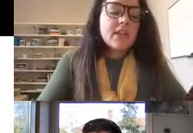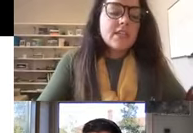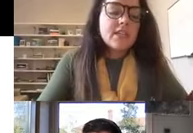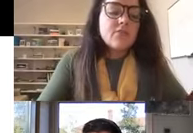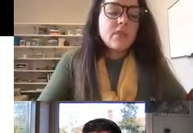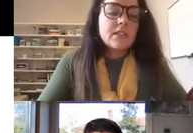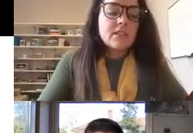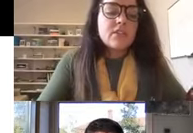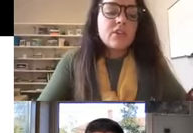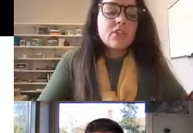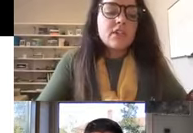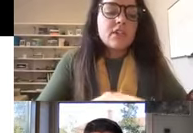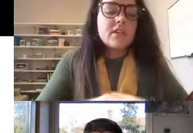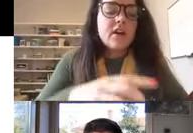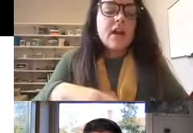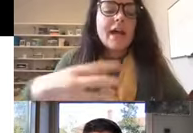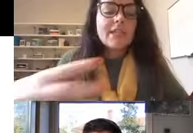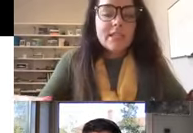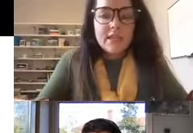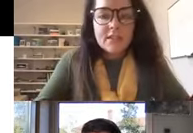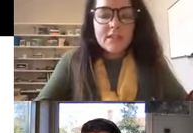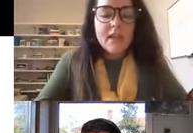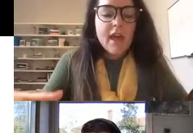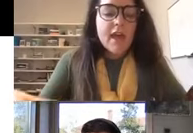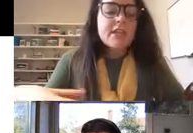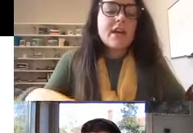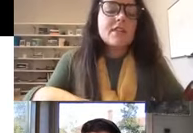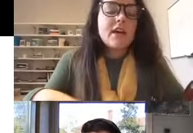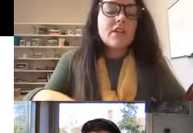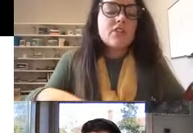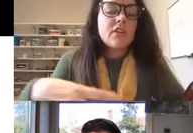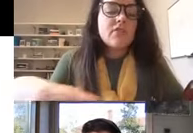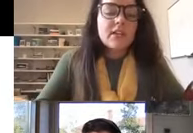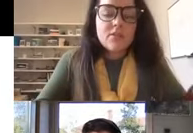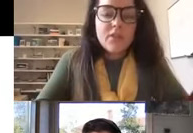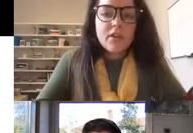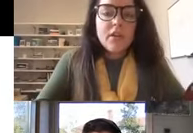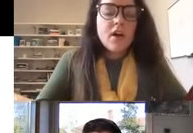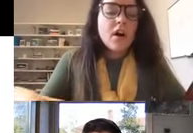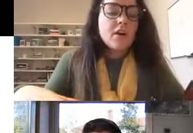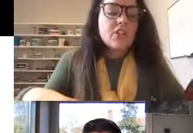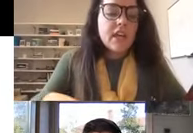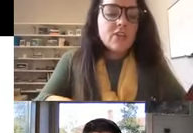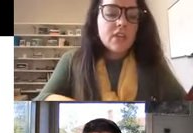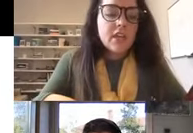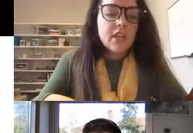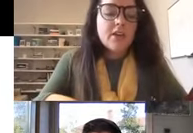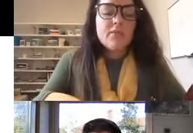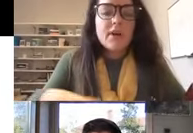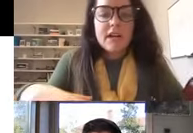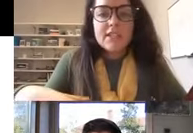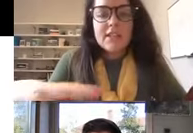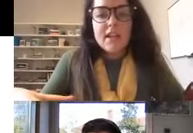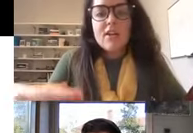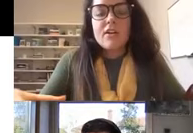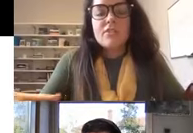For Kendi, racist notions are ideas, and as such are flexible, are changing,